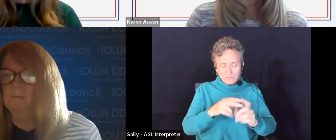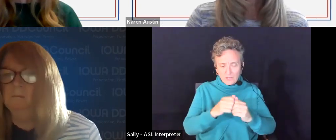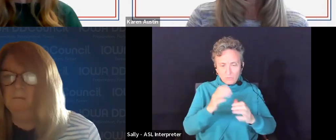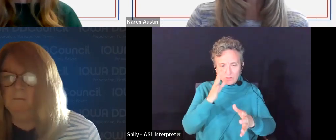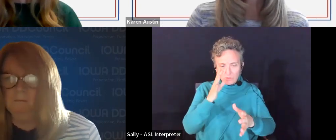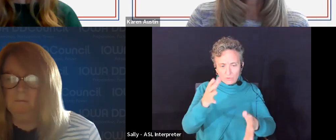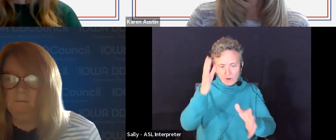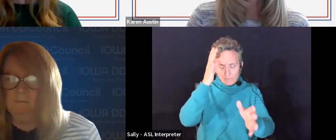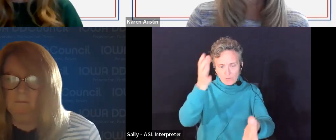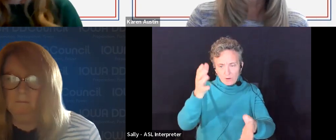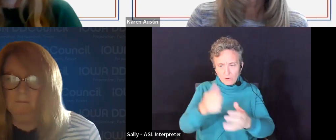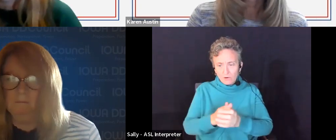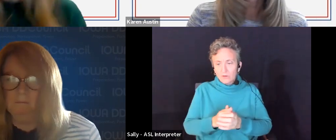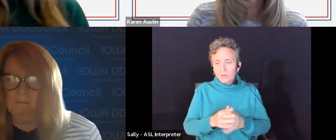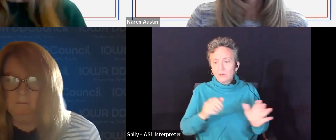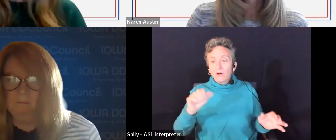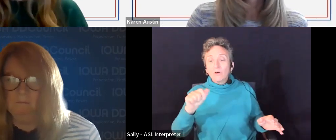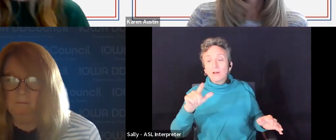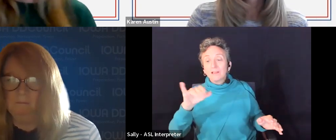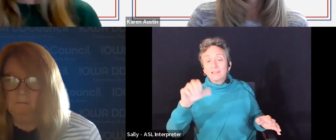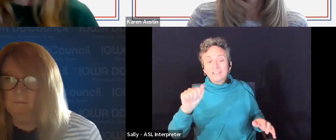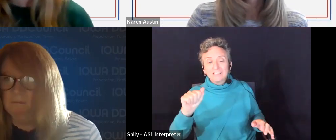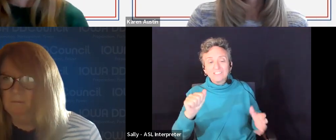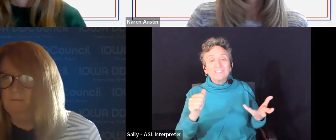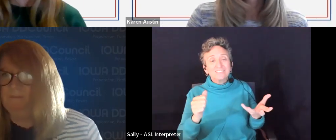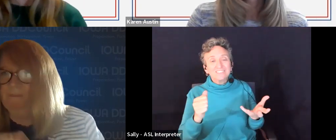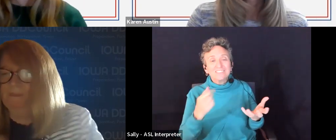Karen, I can jump in. Okay. I thought about this one.